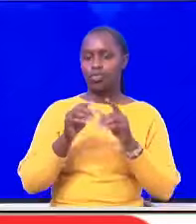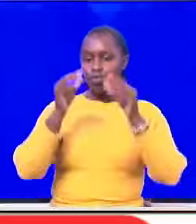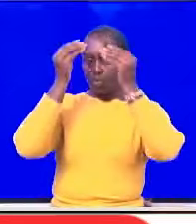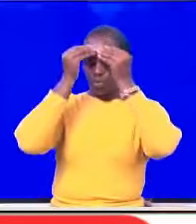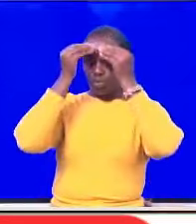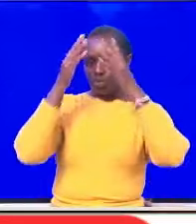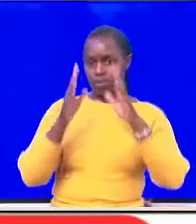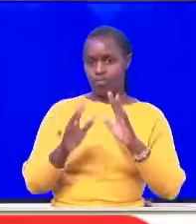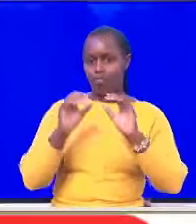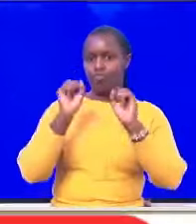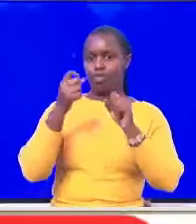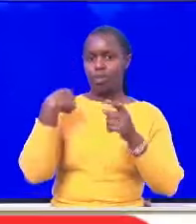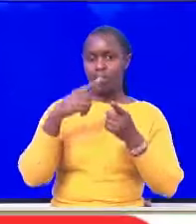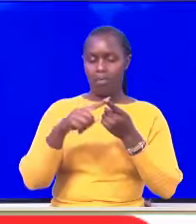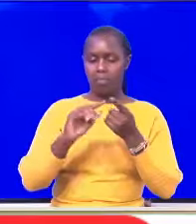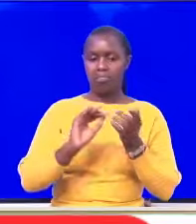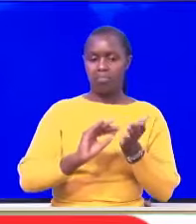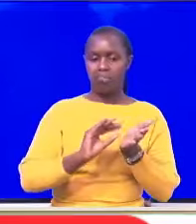facilitated to go and